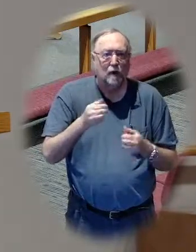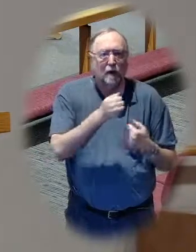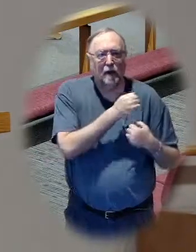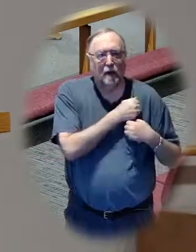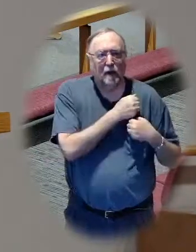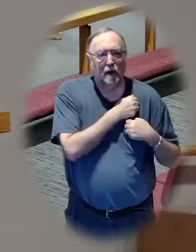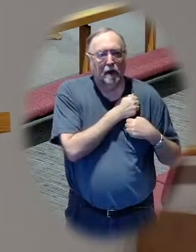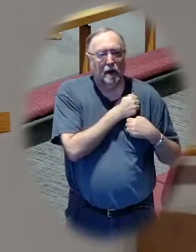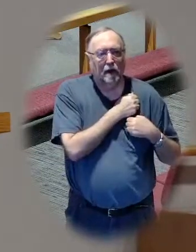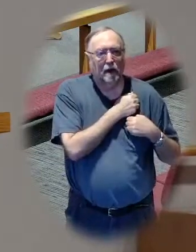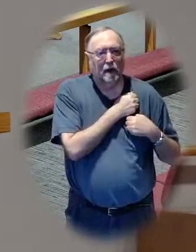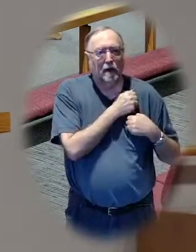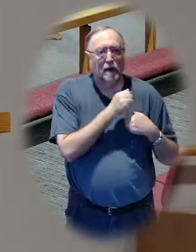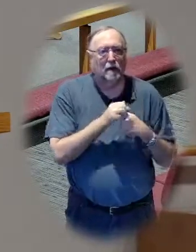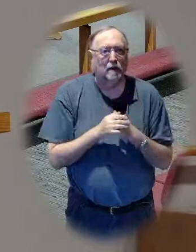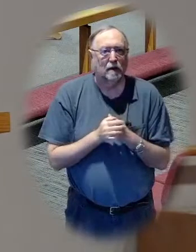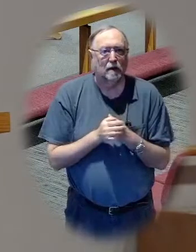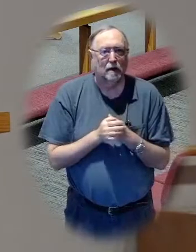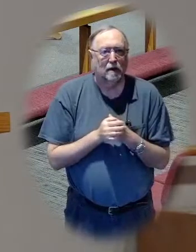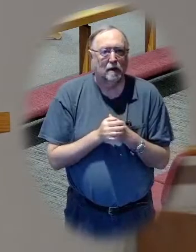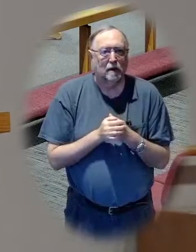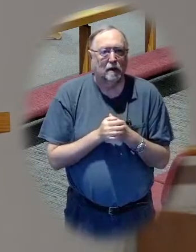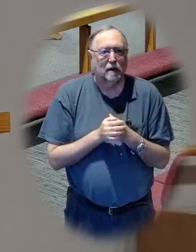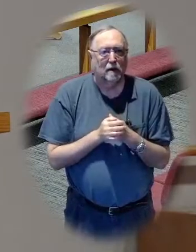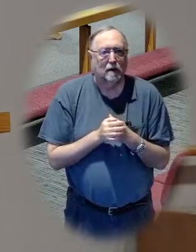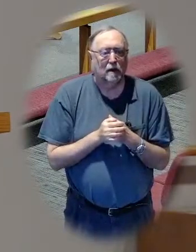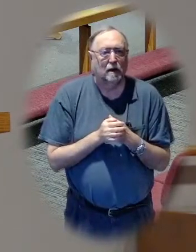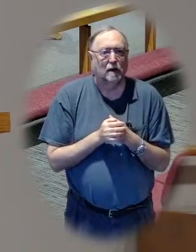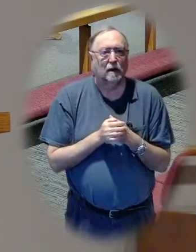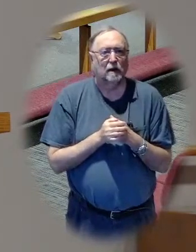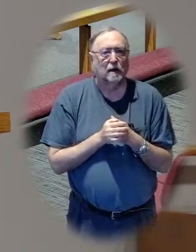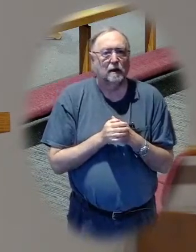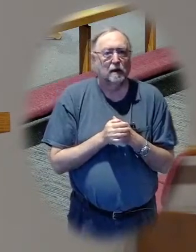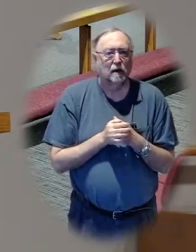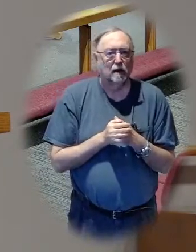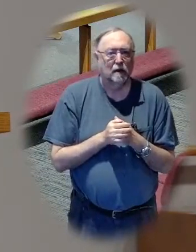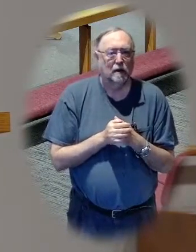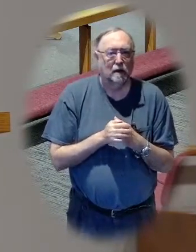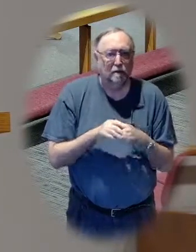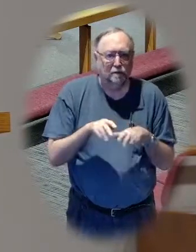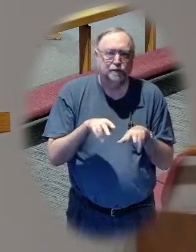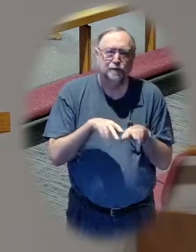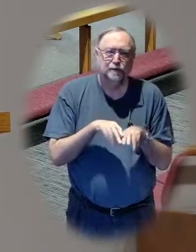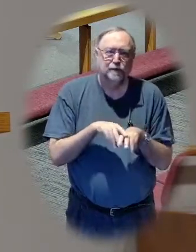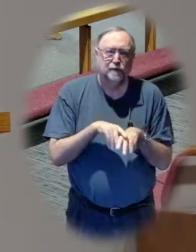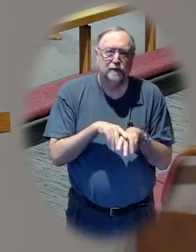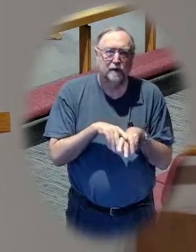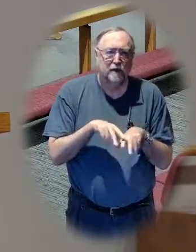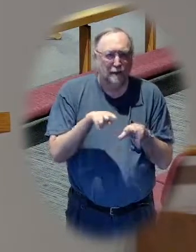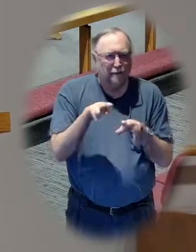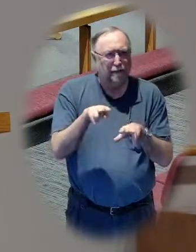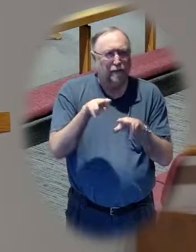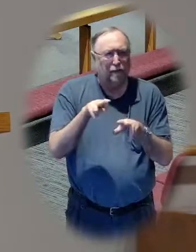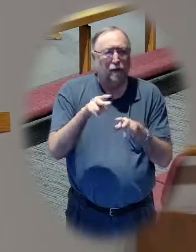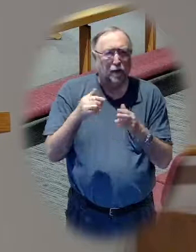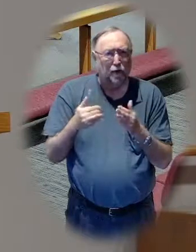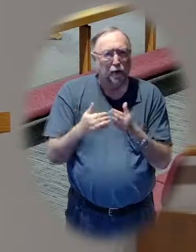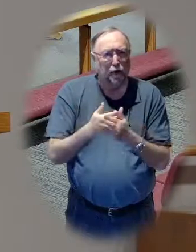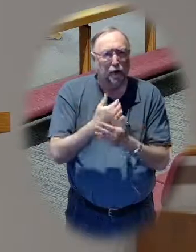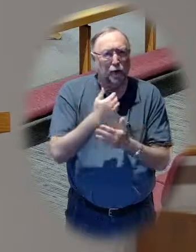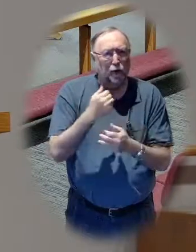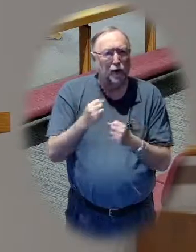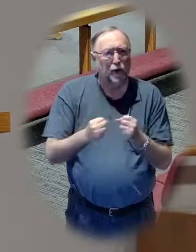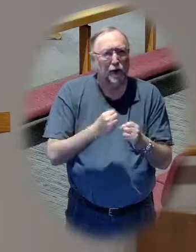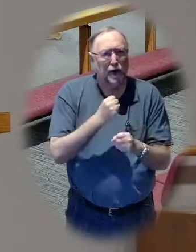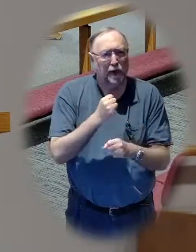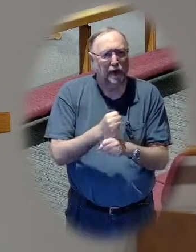Maybe there's a parallel there as we look forward to New Year's Eve and day.